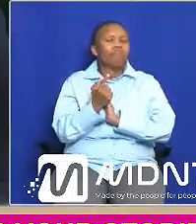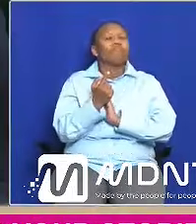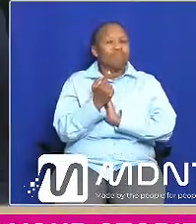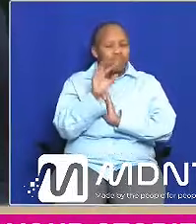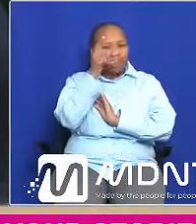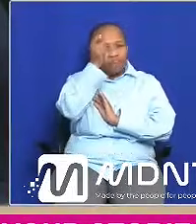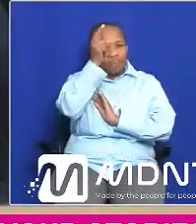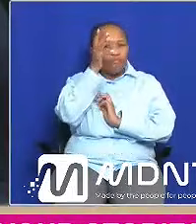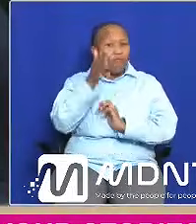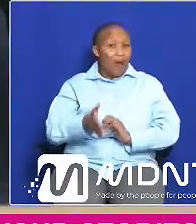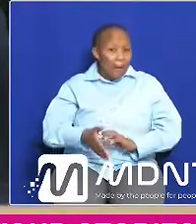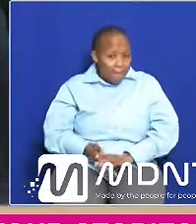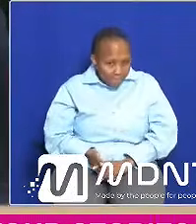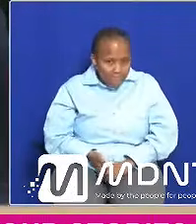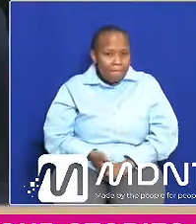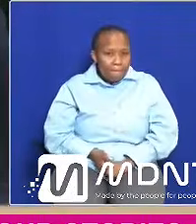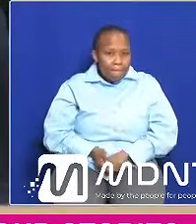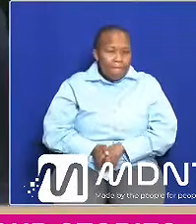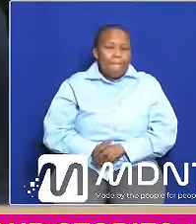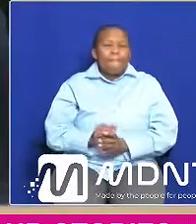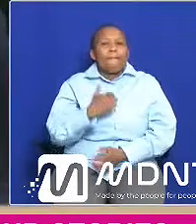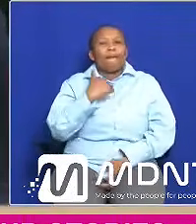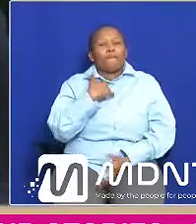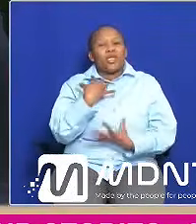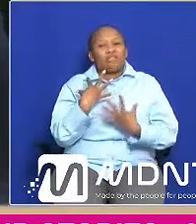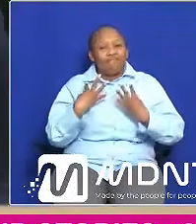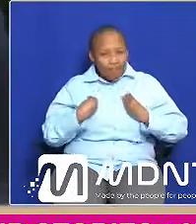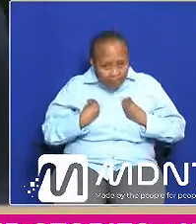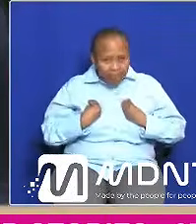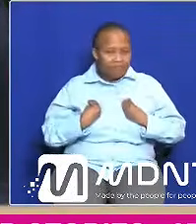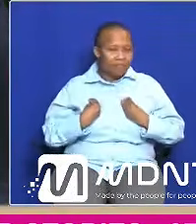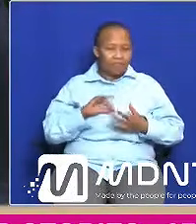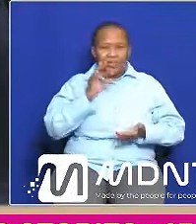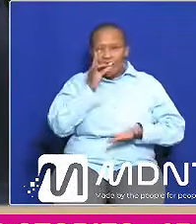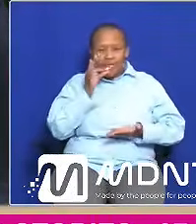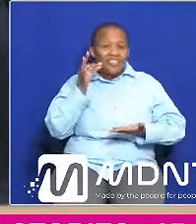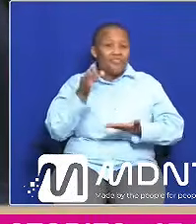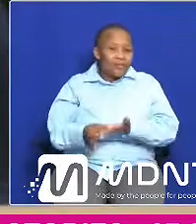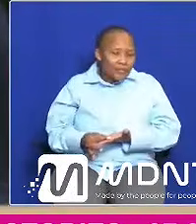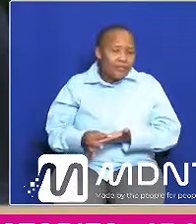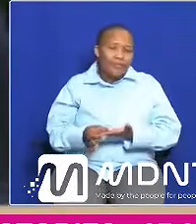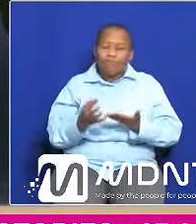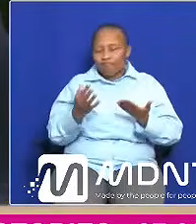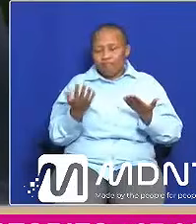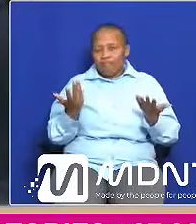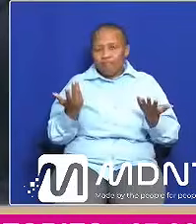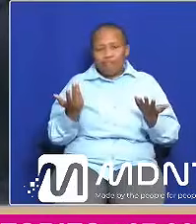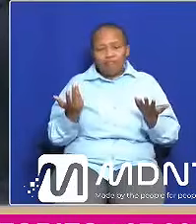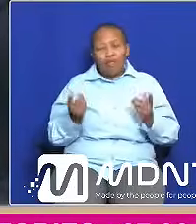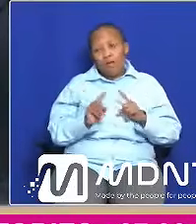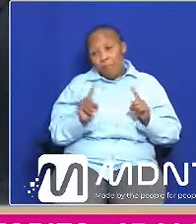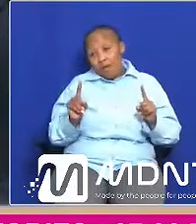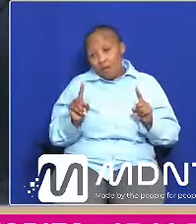accept that, and I wasn't suggesting, and I never understood you as boasting. I do accept you saying that's not how you mean it.